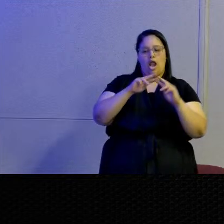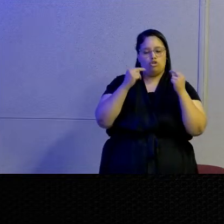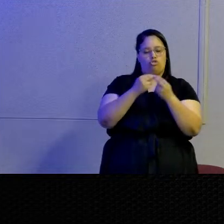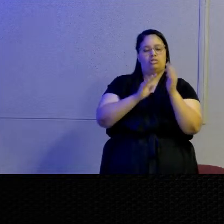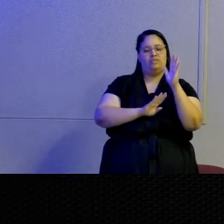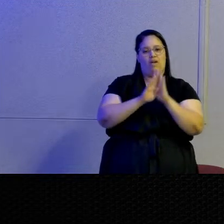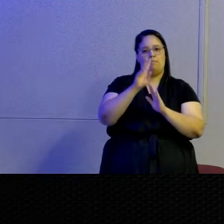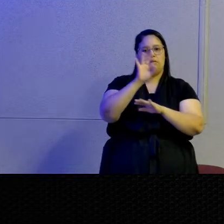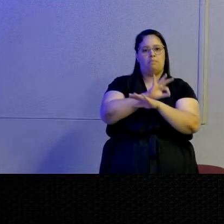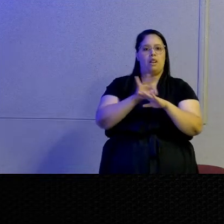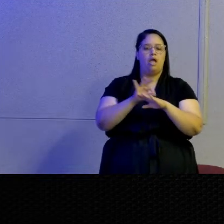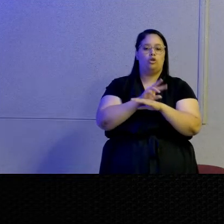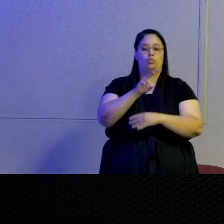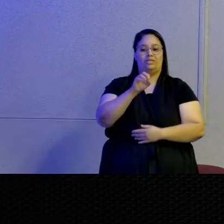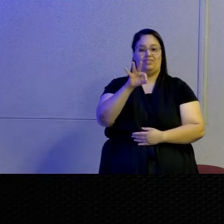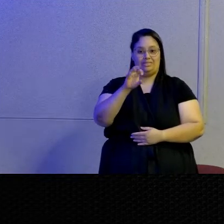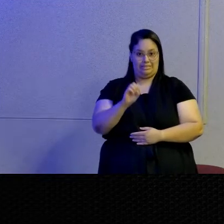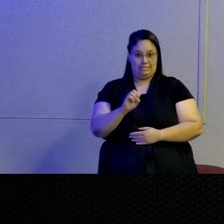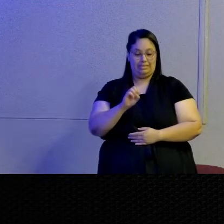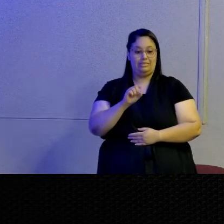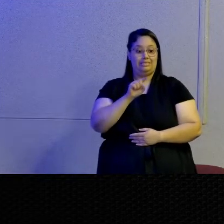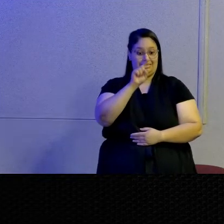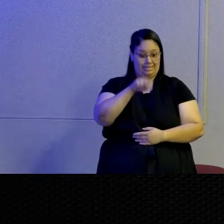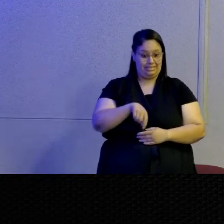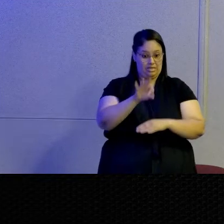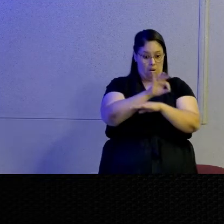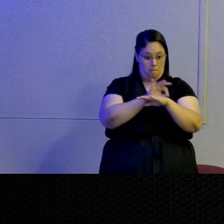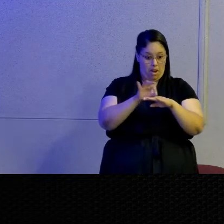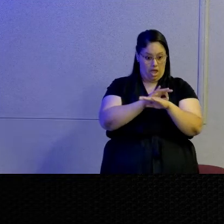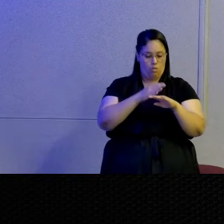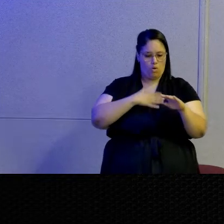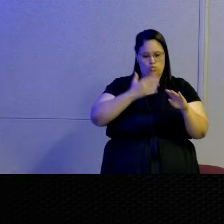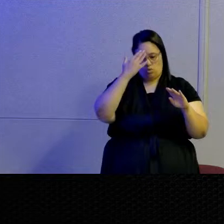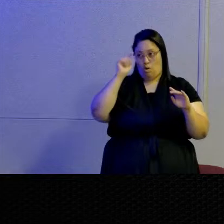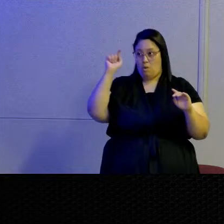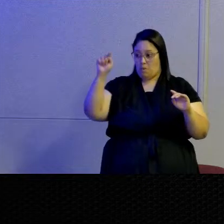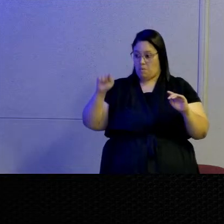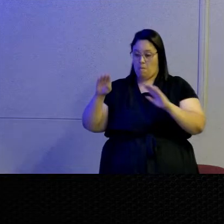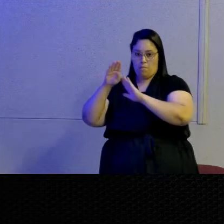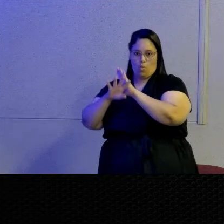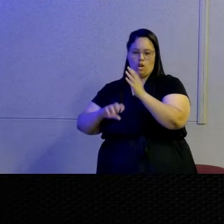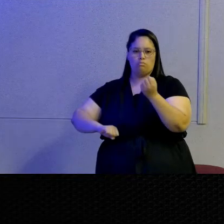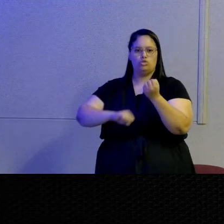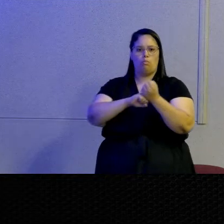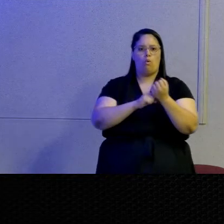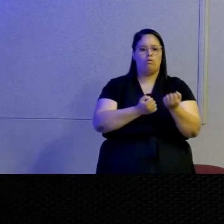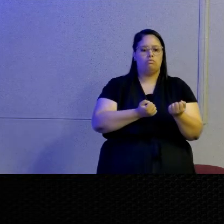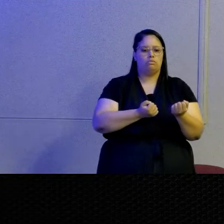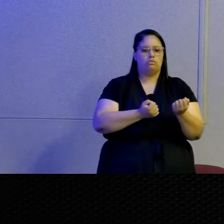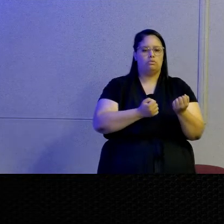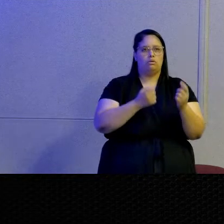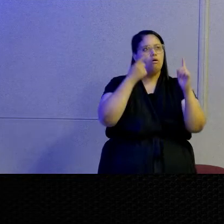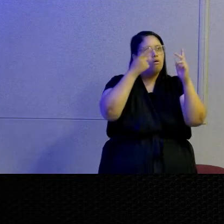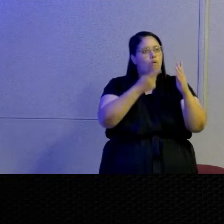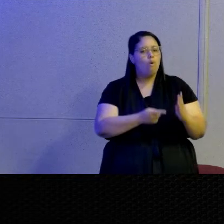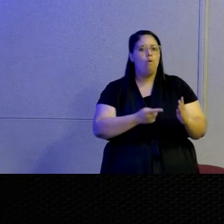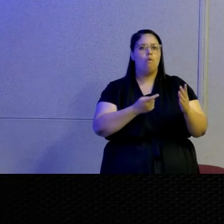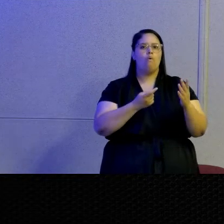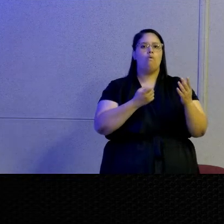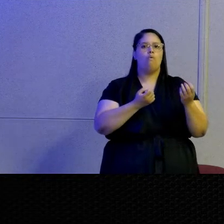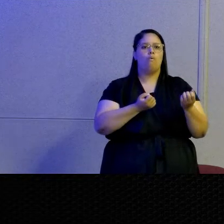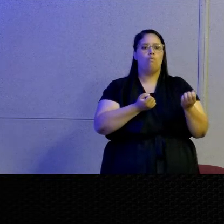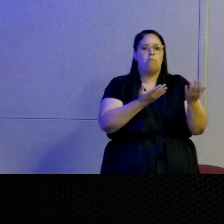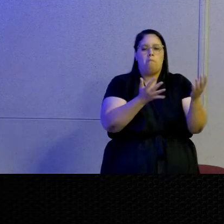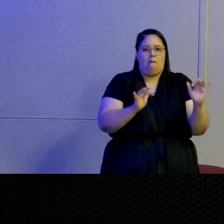CERN program assisting to achieve the goals of the National Developmental Plan? We also have